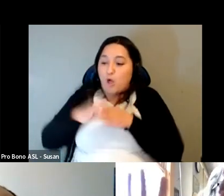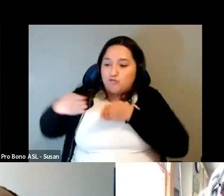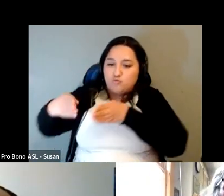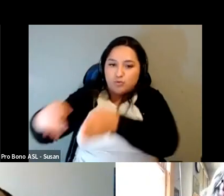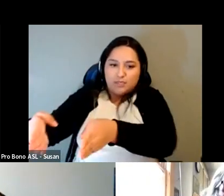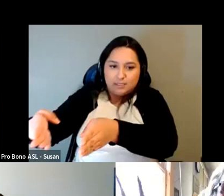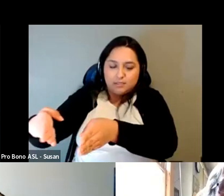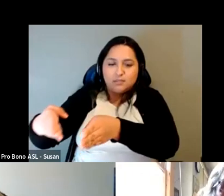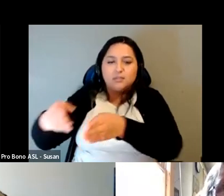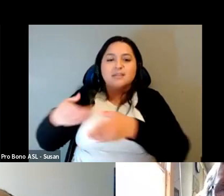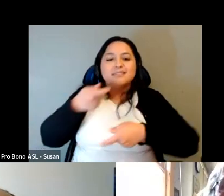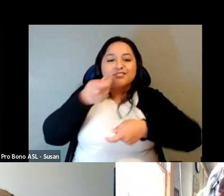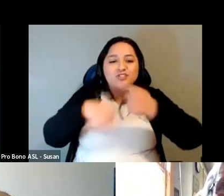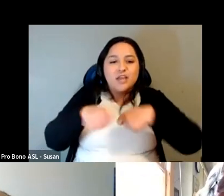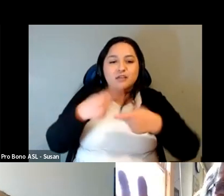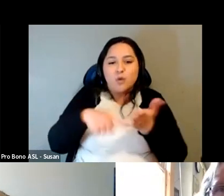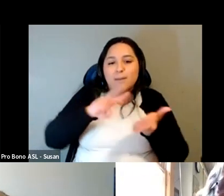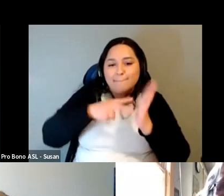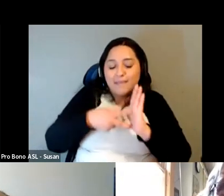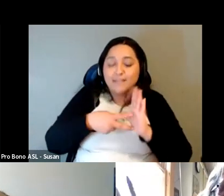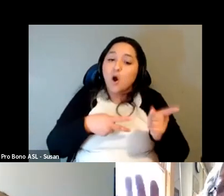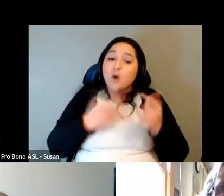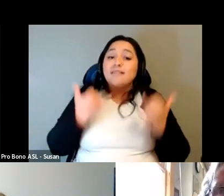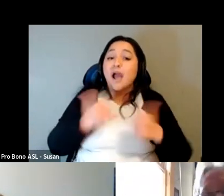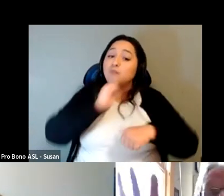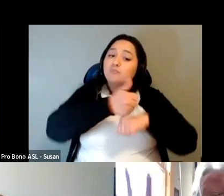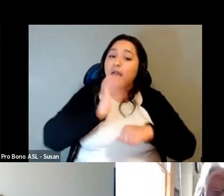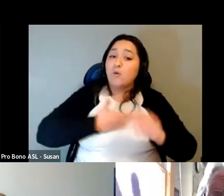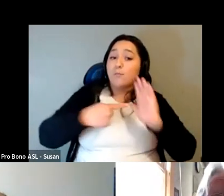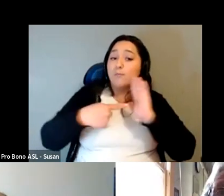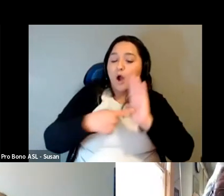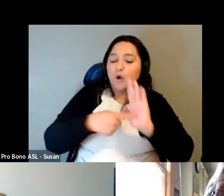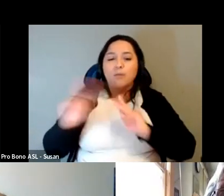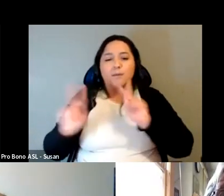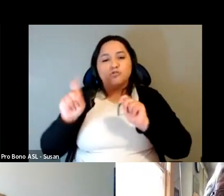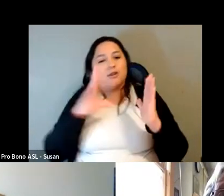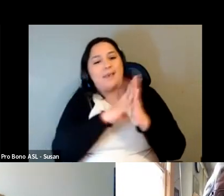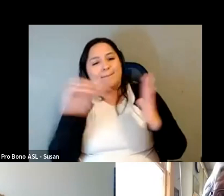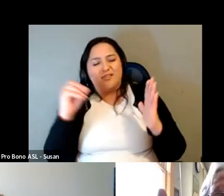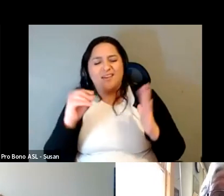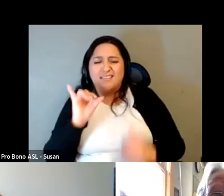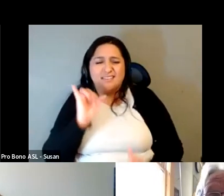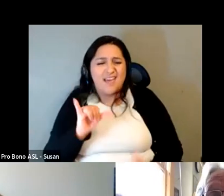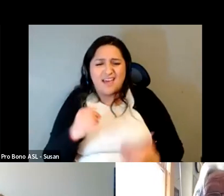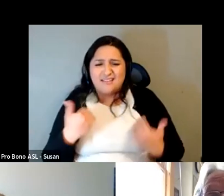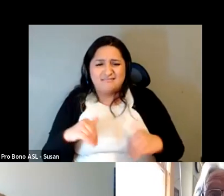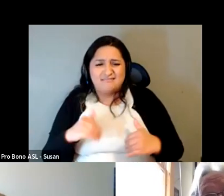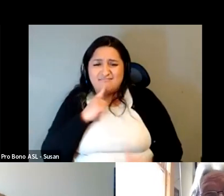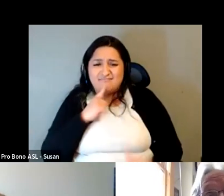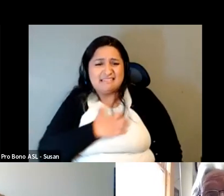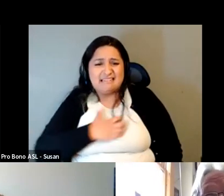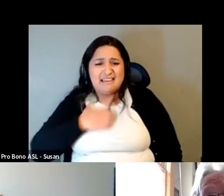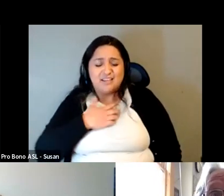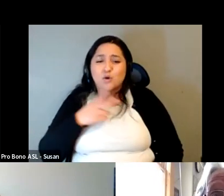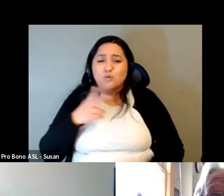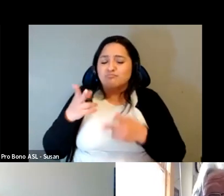tout it as a model and as a program that we should all emulate. And I think it's freaking sick. You're robbing Peter to pay